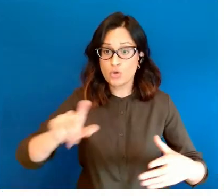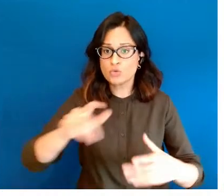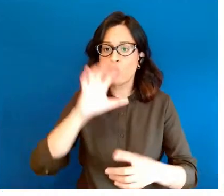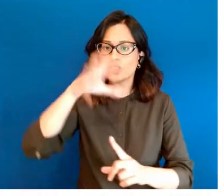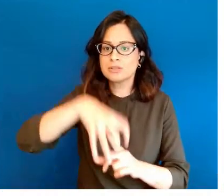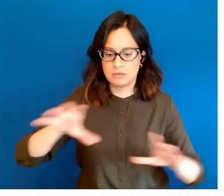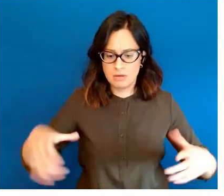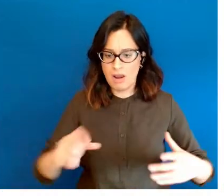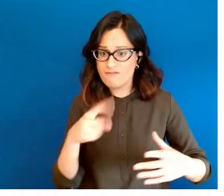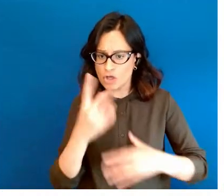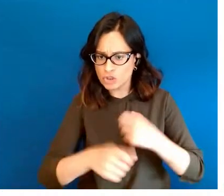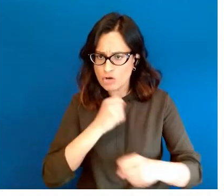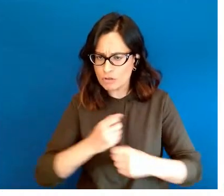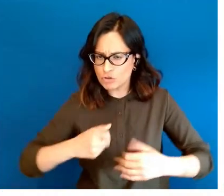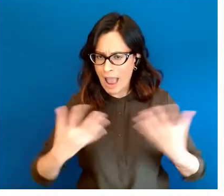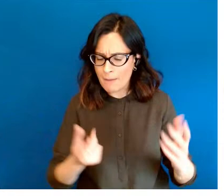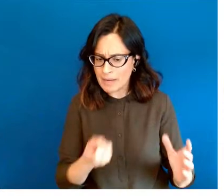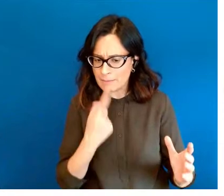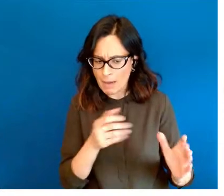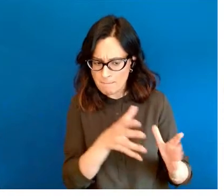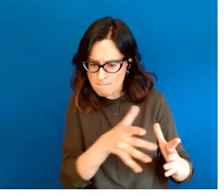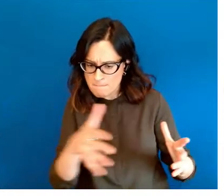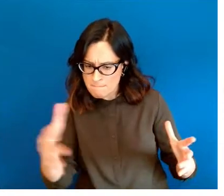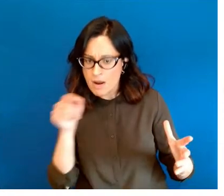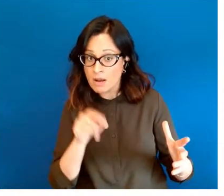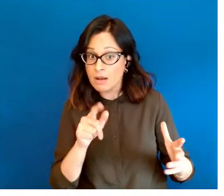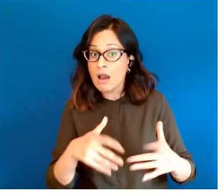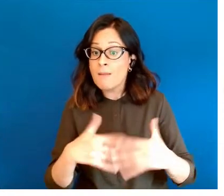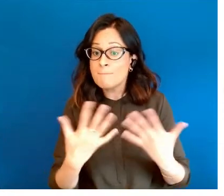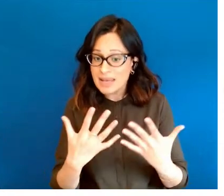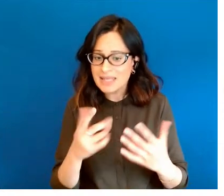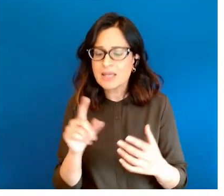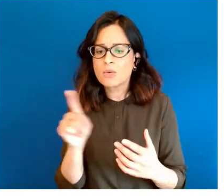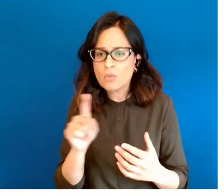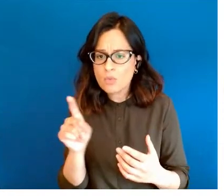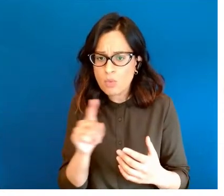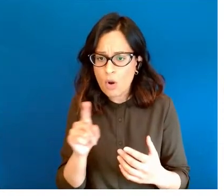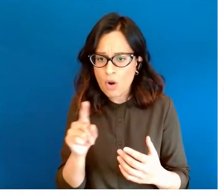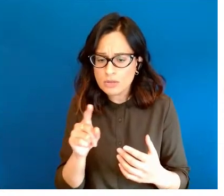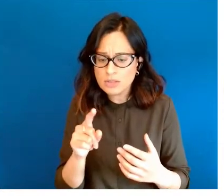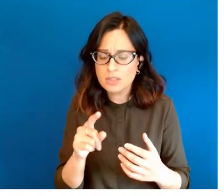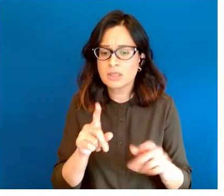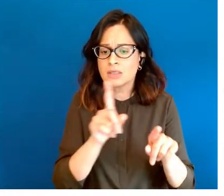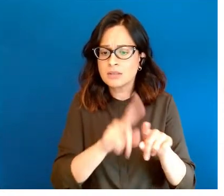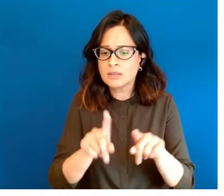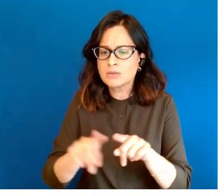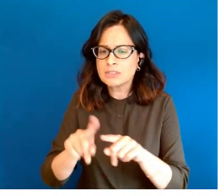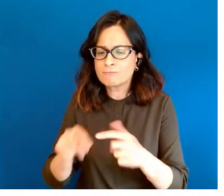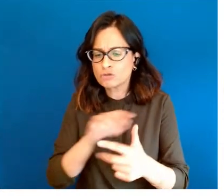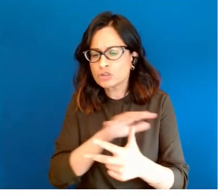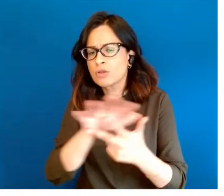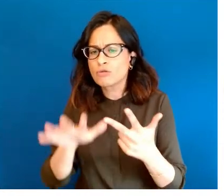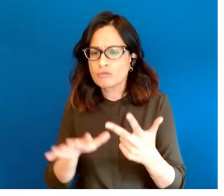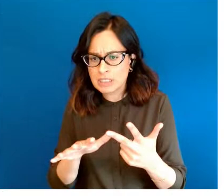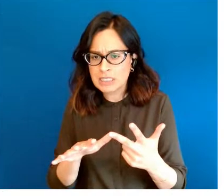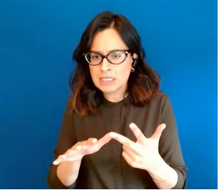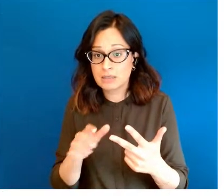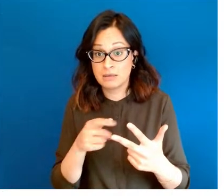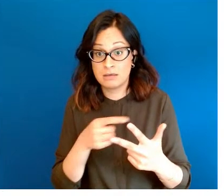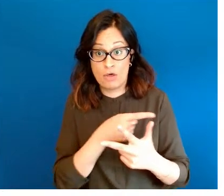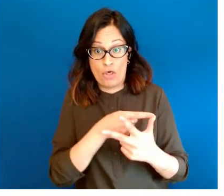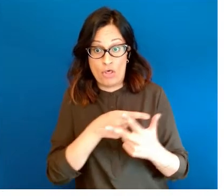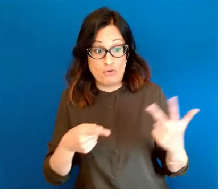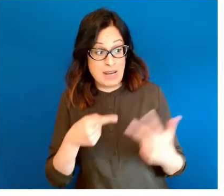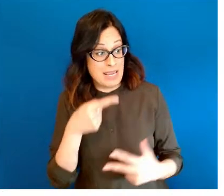first-generation antihistamines. These are mainly chlorphenamine, but also diphenhydramine and brompheniramine. These should be switched to